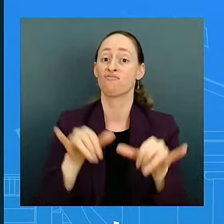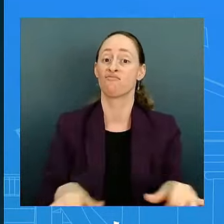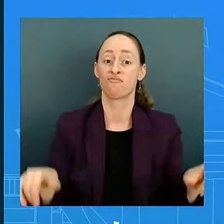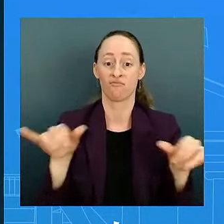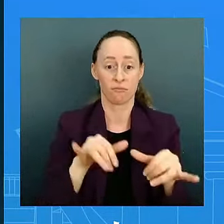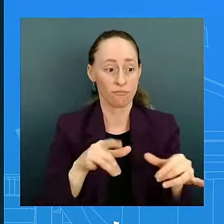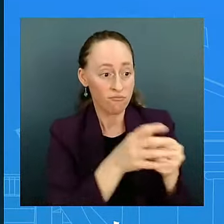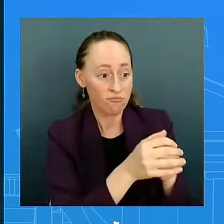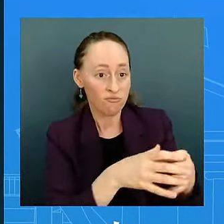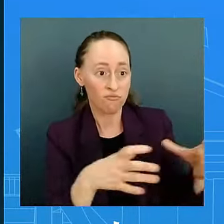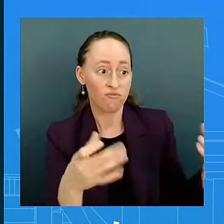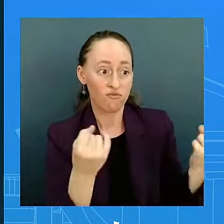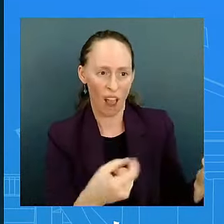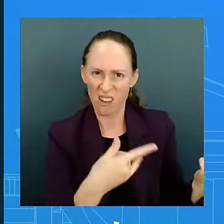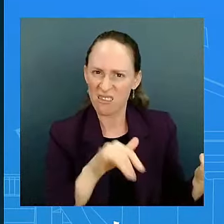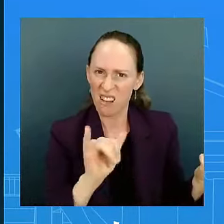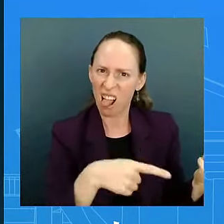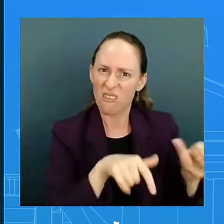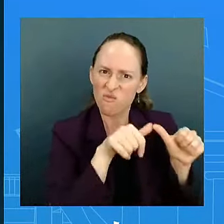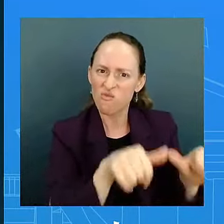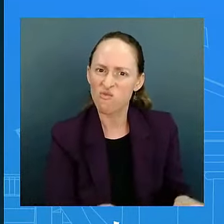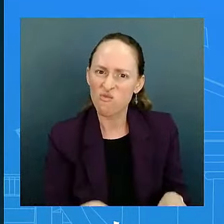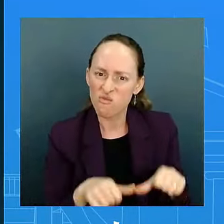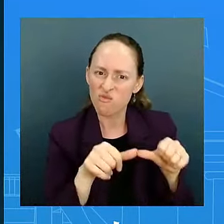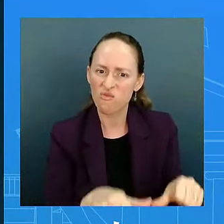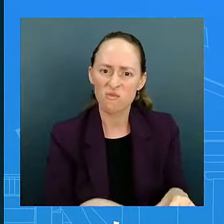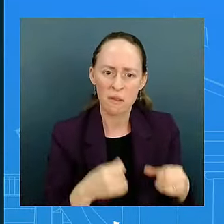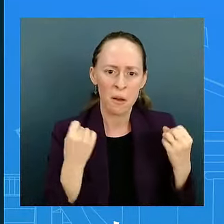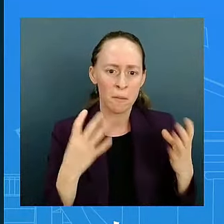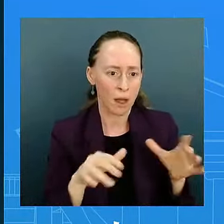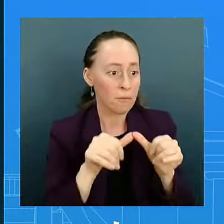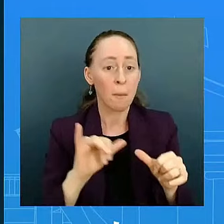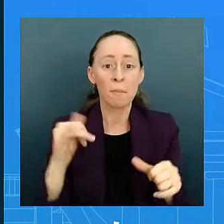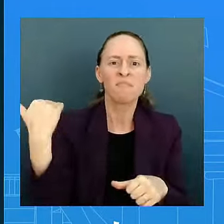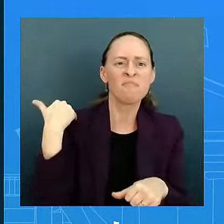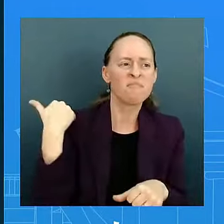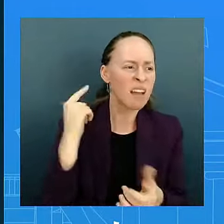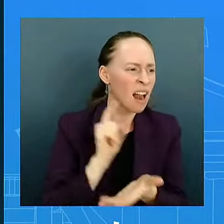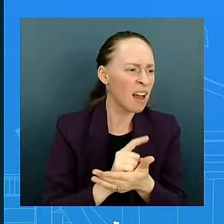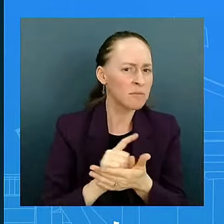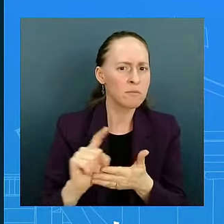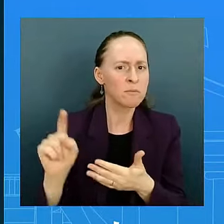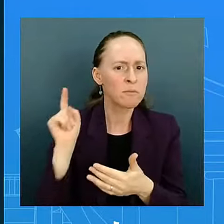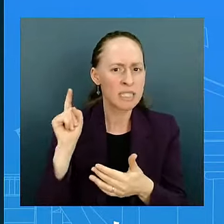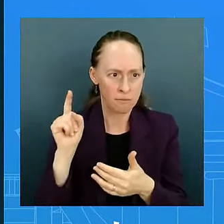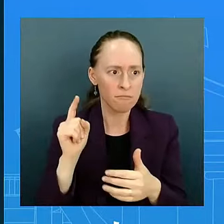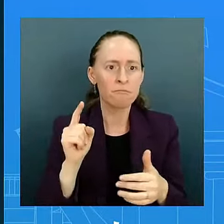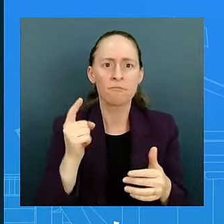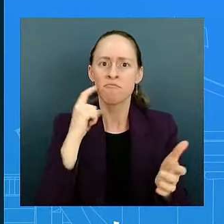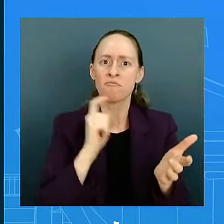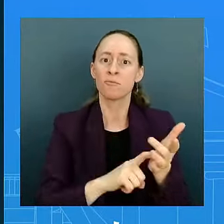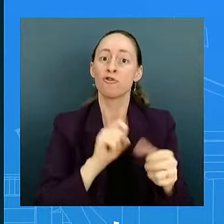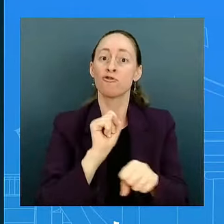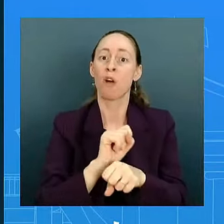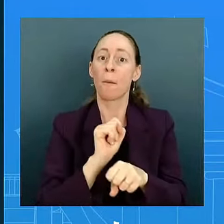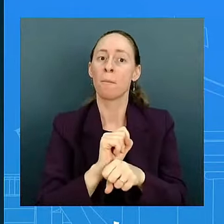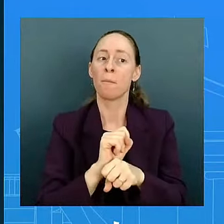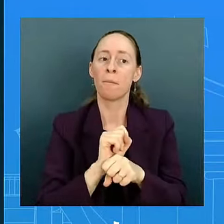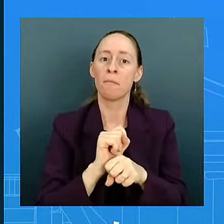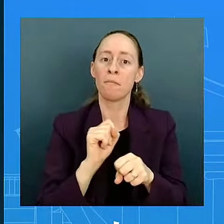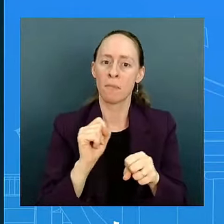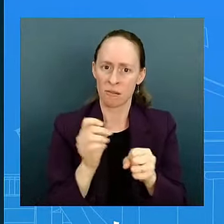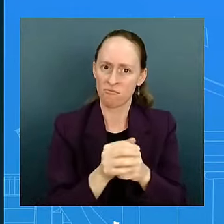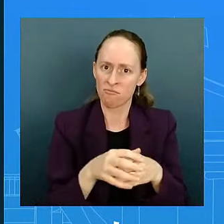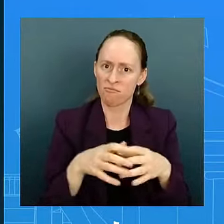numbers from last week, I believe. And look, this is a president that took on an economy that